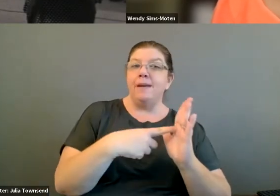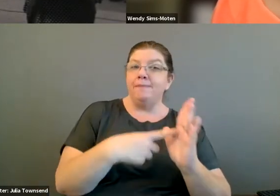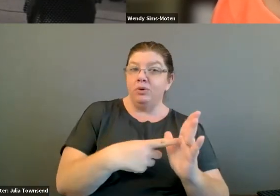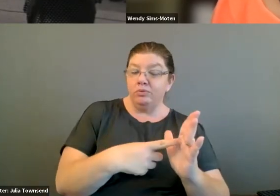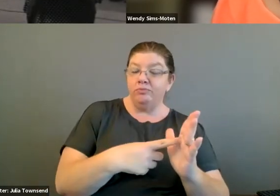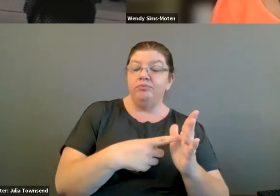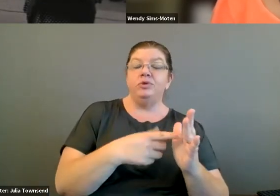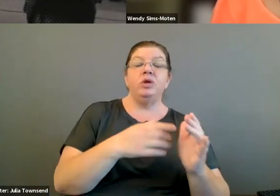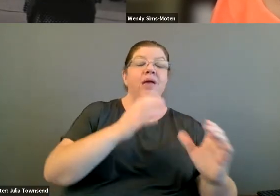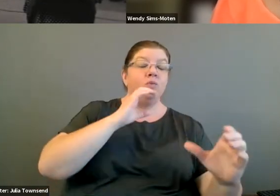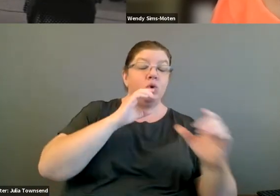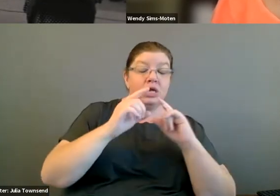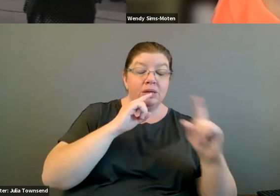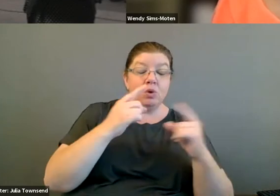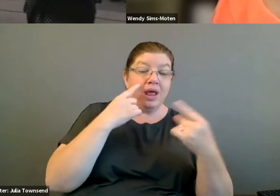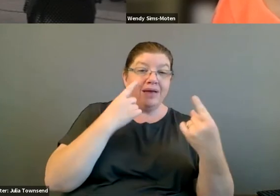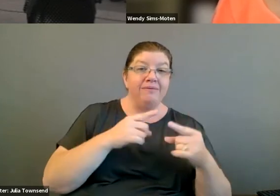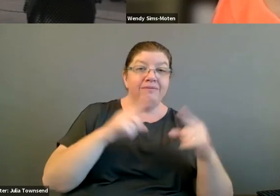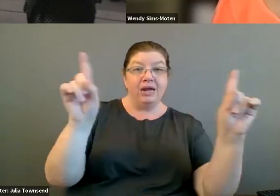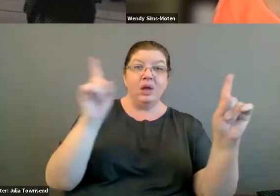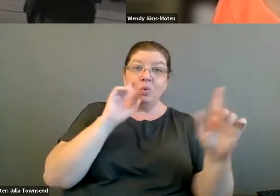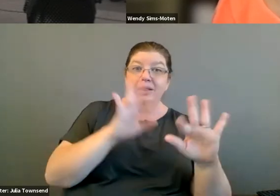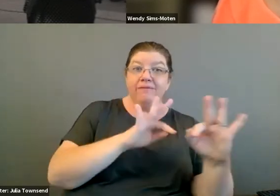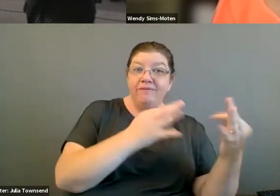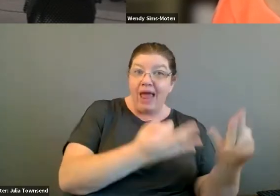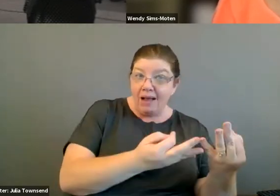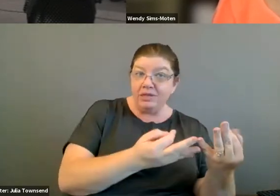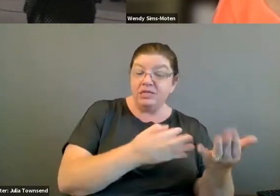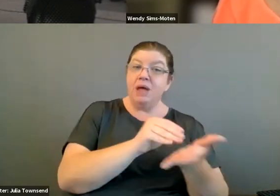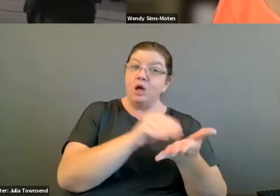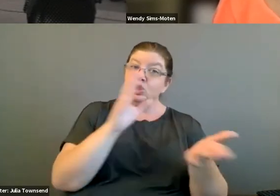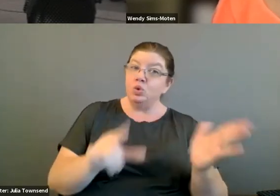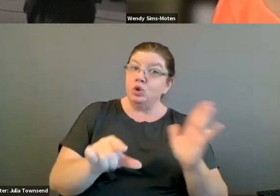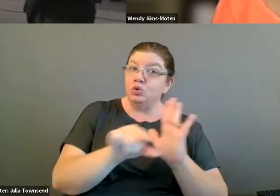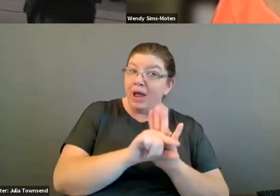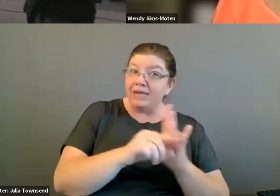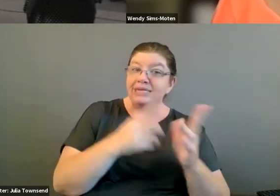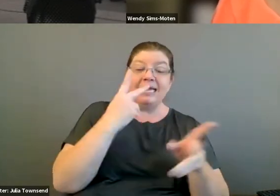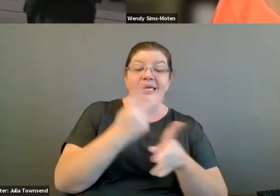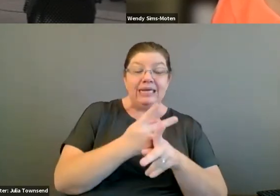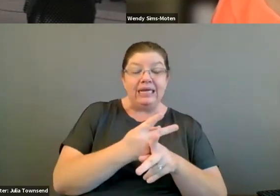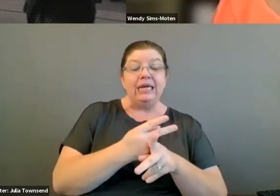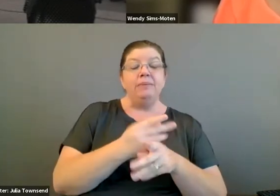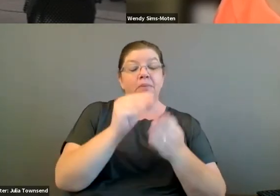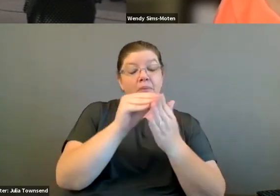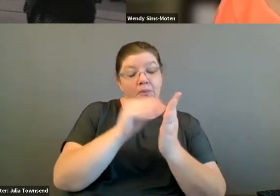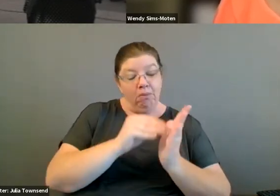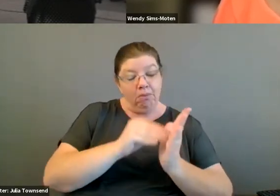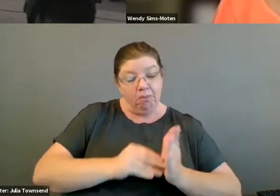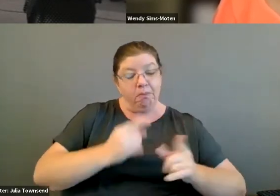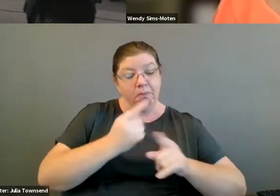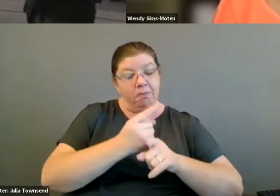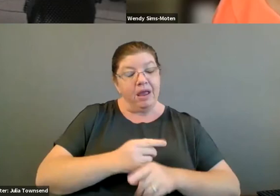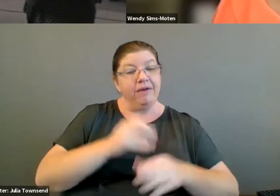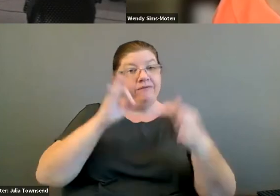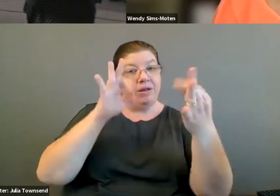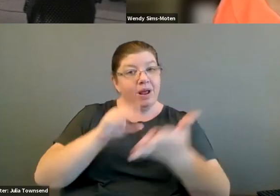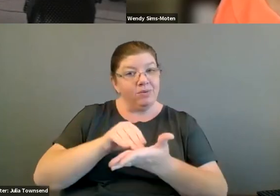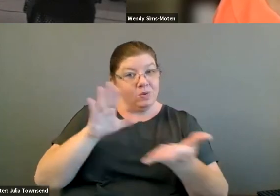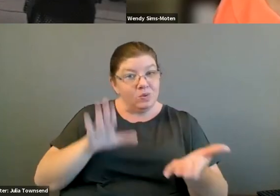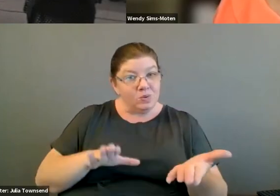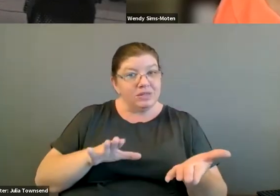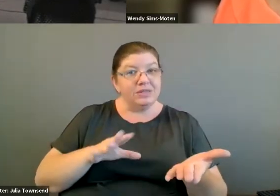going to communicate effectively with families about student grades and keep meaningful grade books and give feedback to students, we